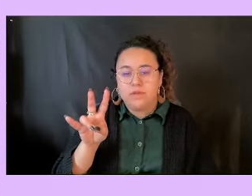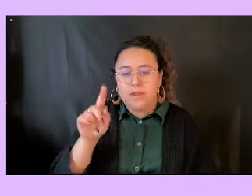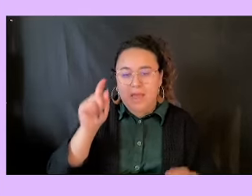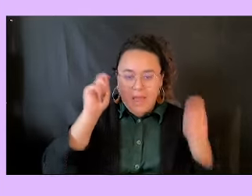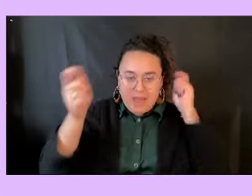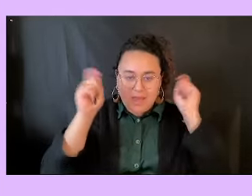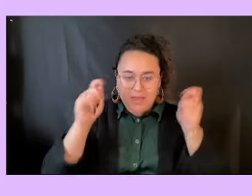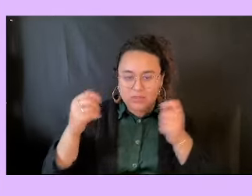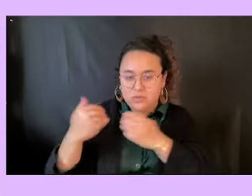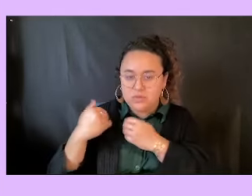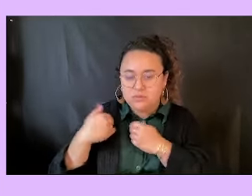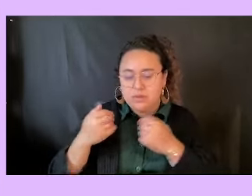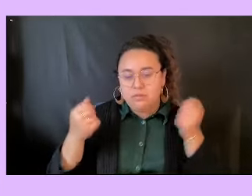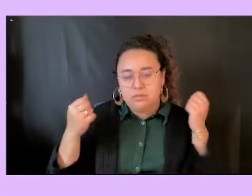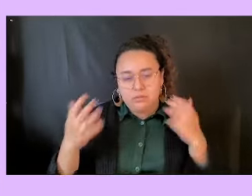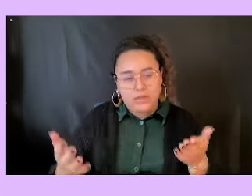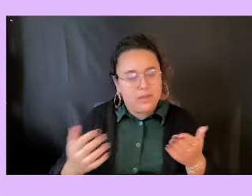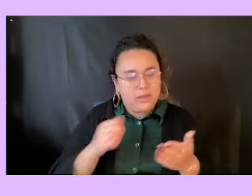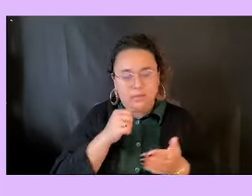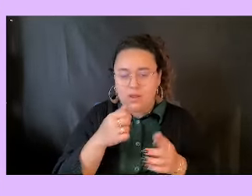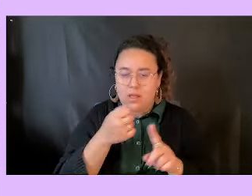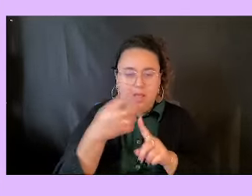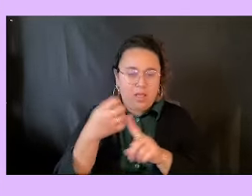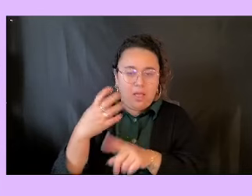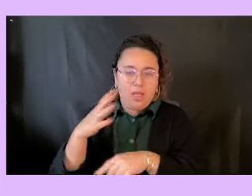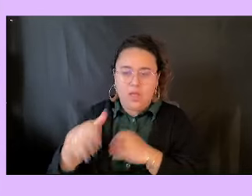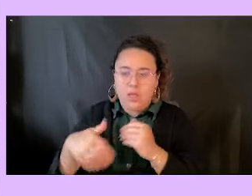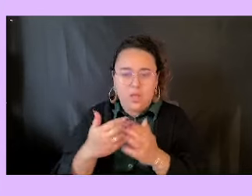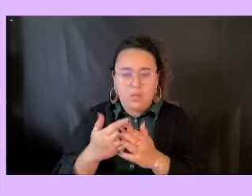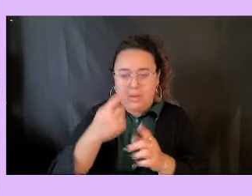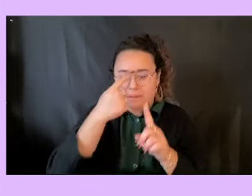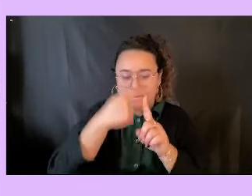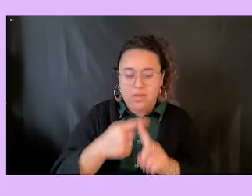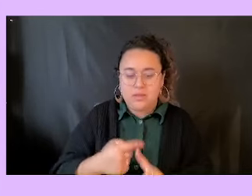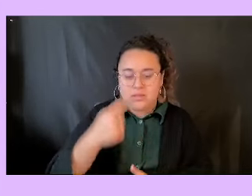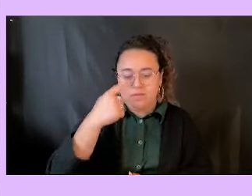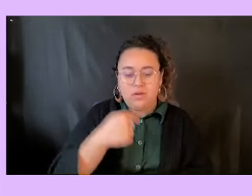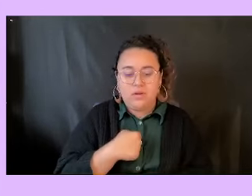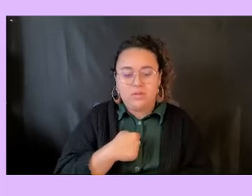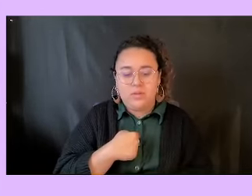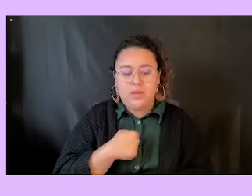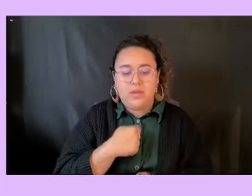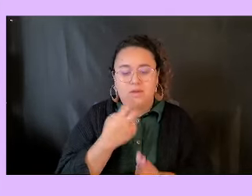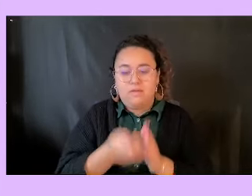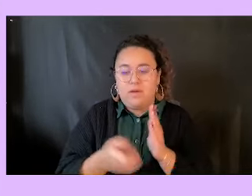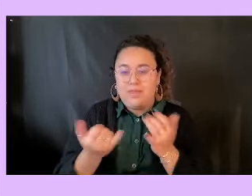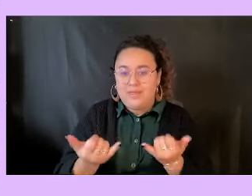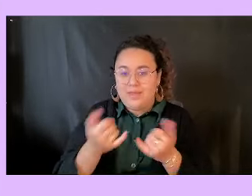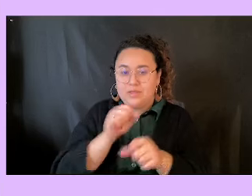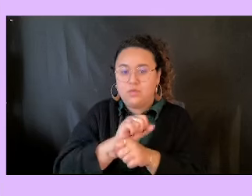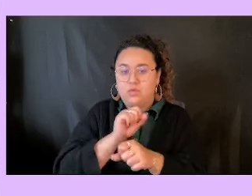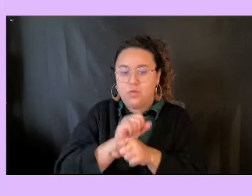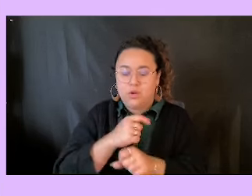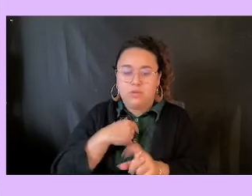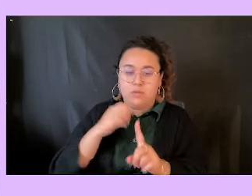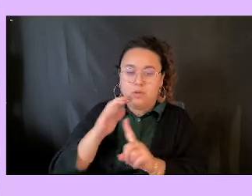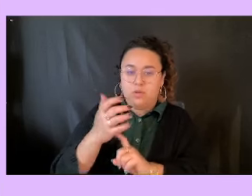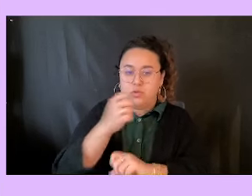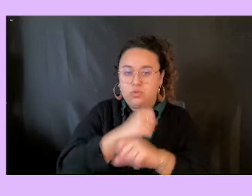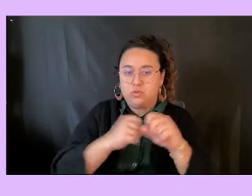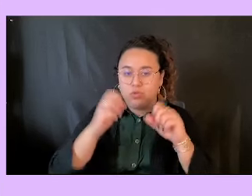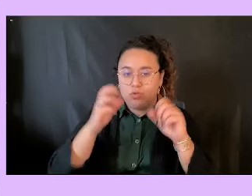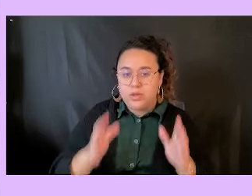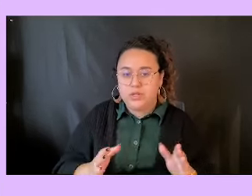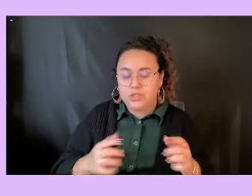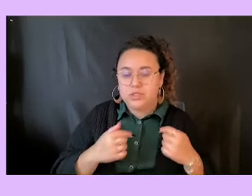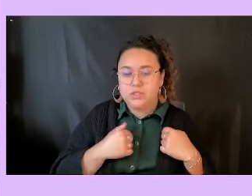all of them. But the bright spots for me, coming into this work as a cultural strategist,